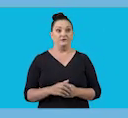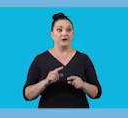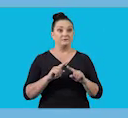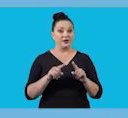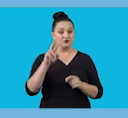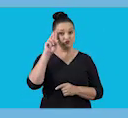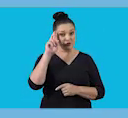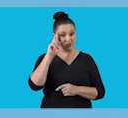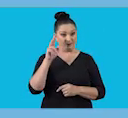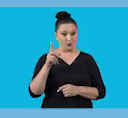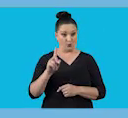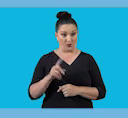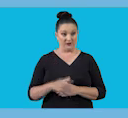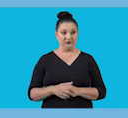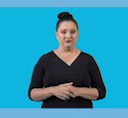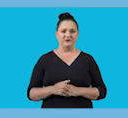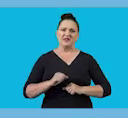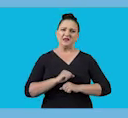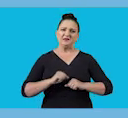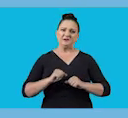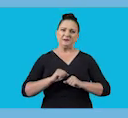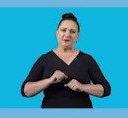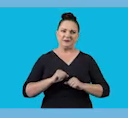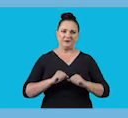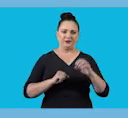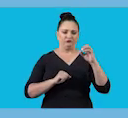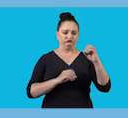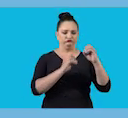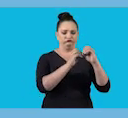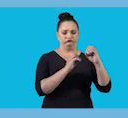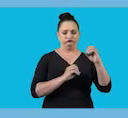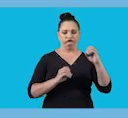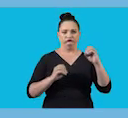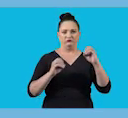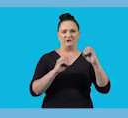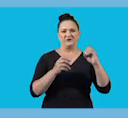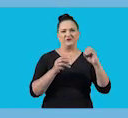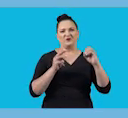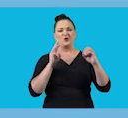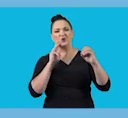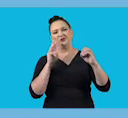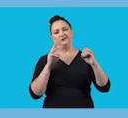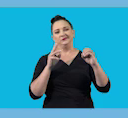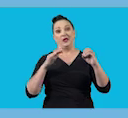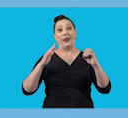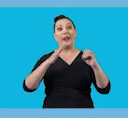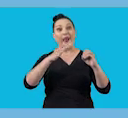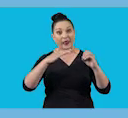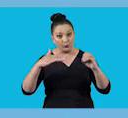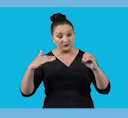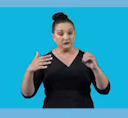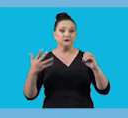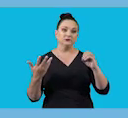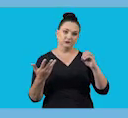gas. You must always remember that the spaces between our water molecules, not our